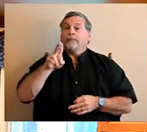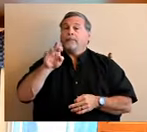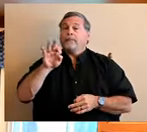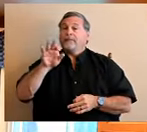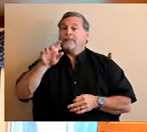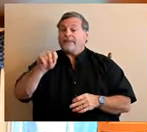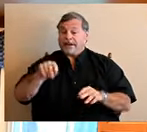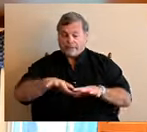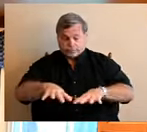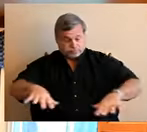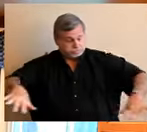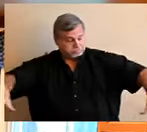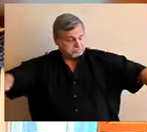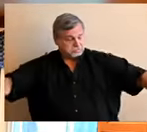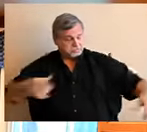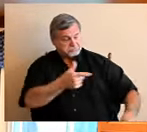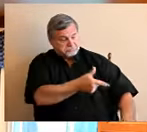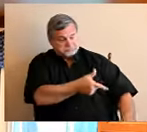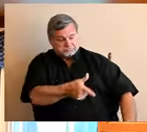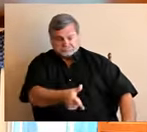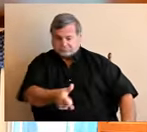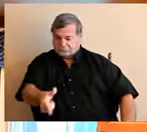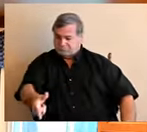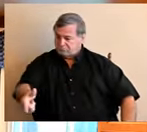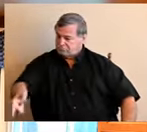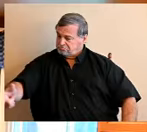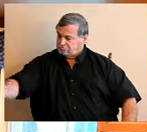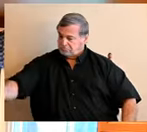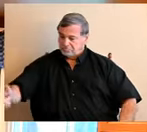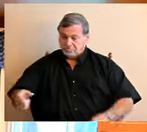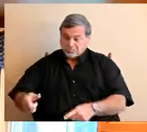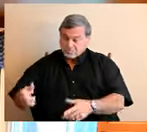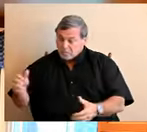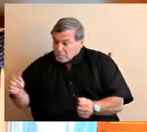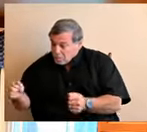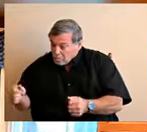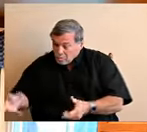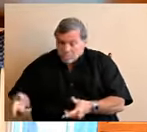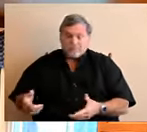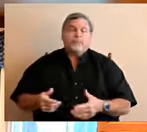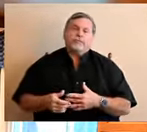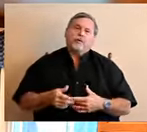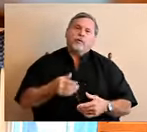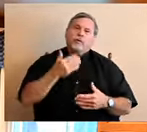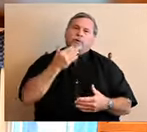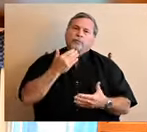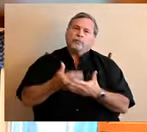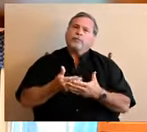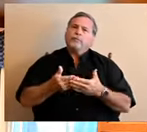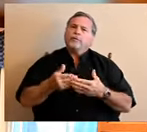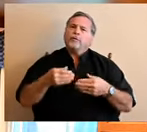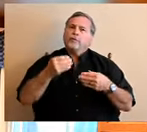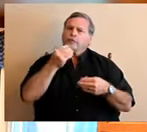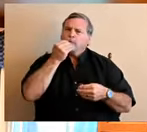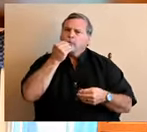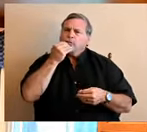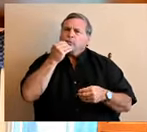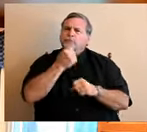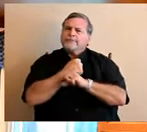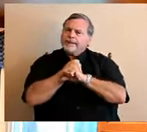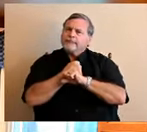at stuff on the buffet to see if it's starting to get too cold. Again, all for food safety, okay? So that's what you can use for